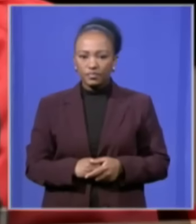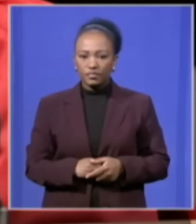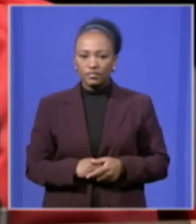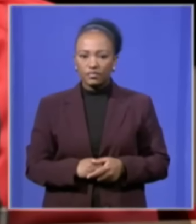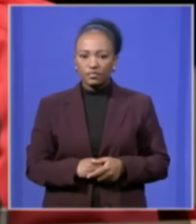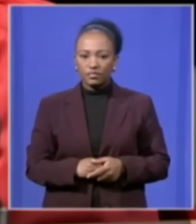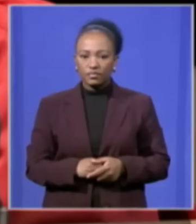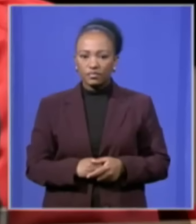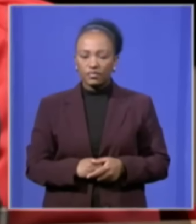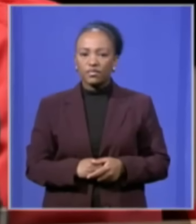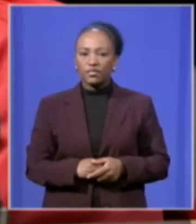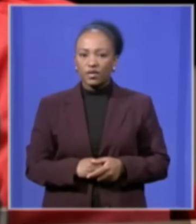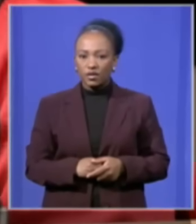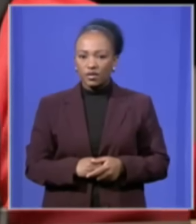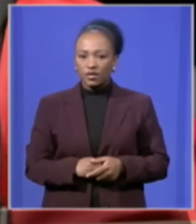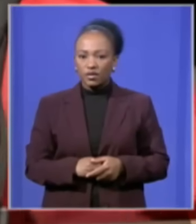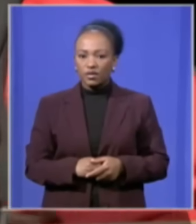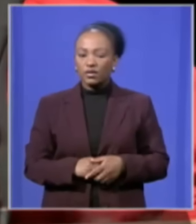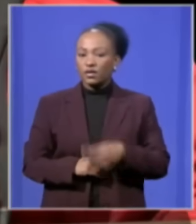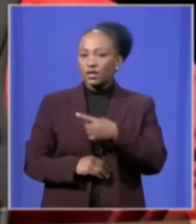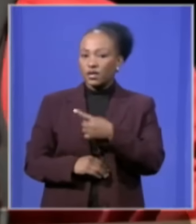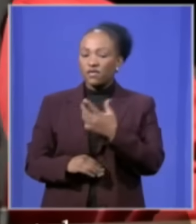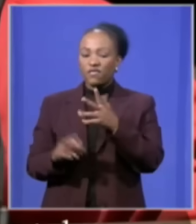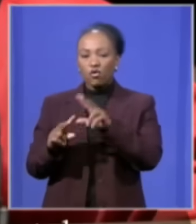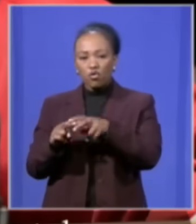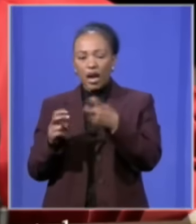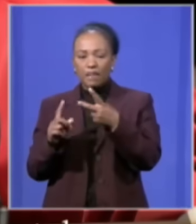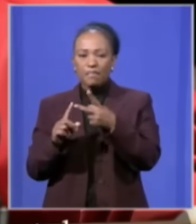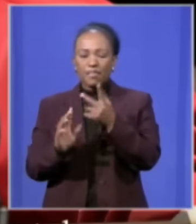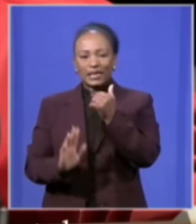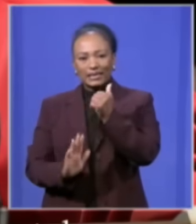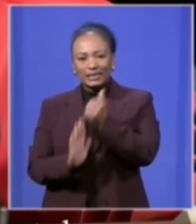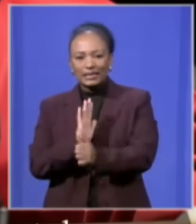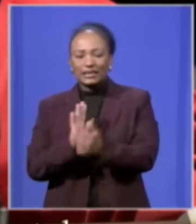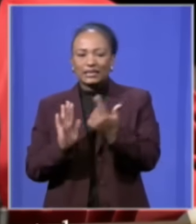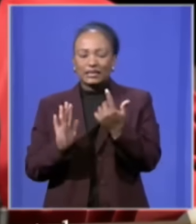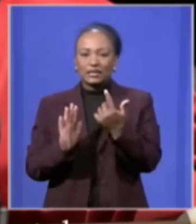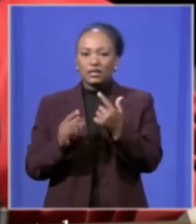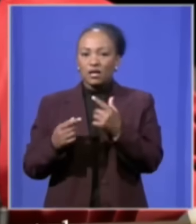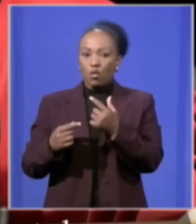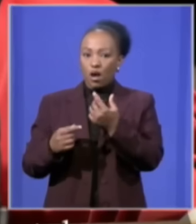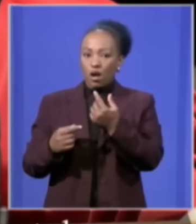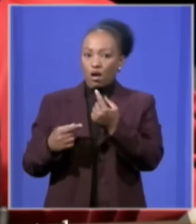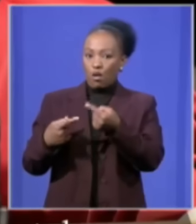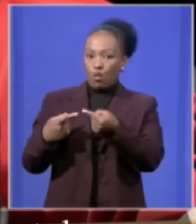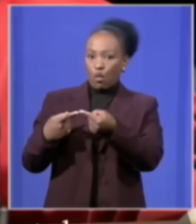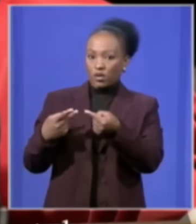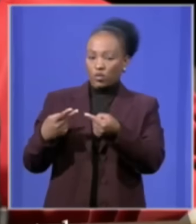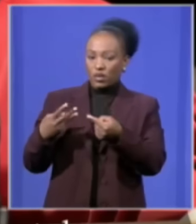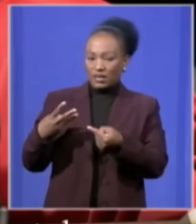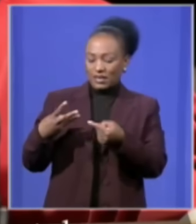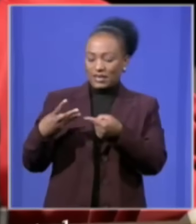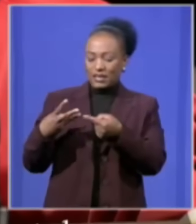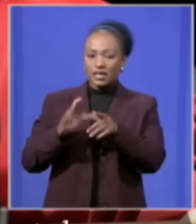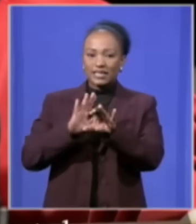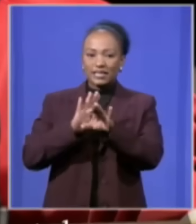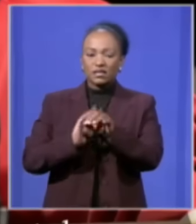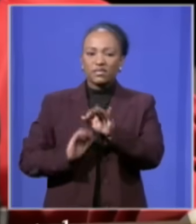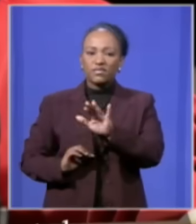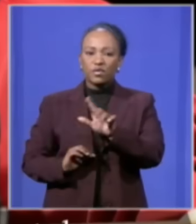convicted as charged and on the murder and rape counts, namely counts 2 and 3, in terms of section